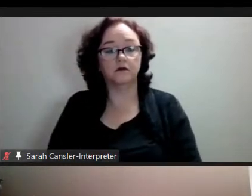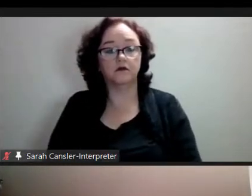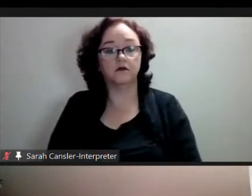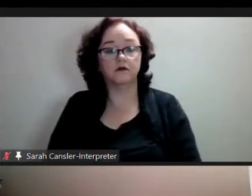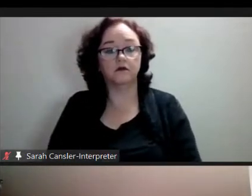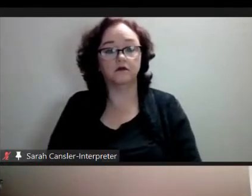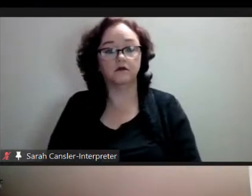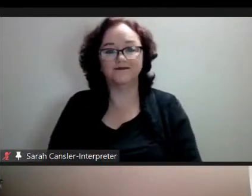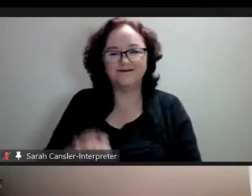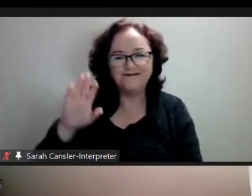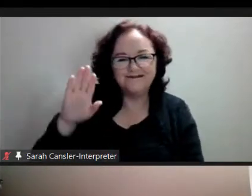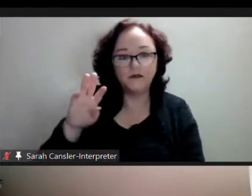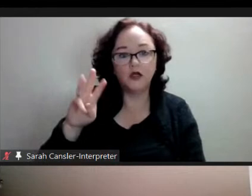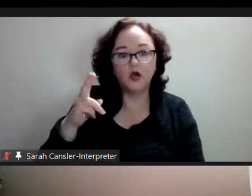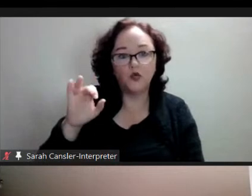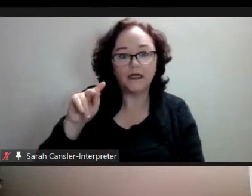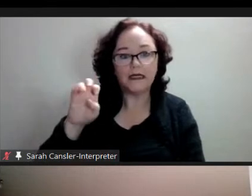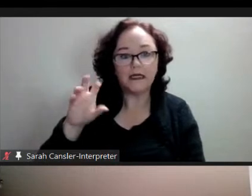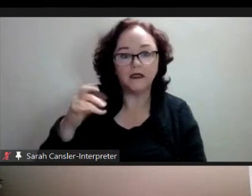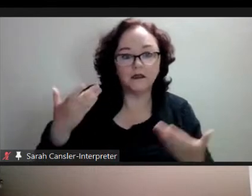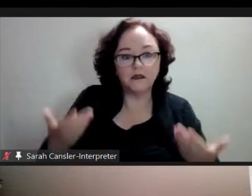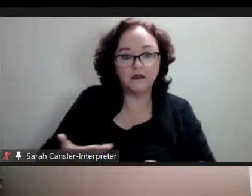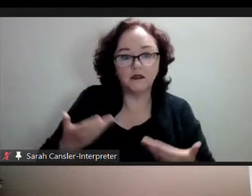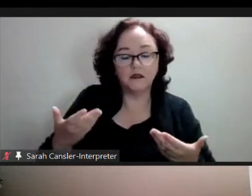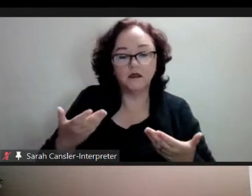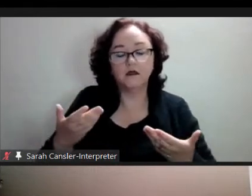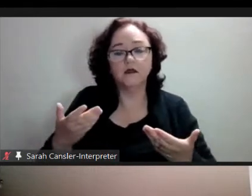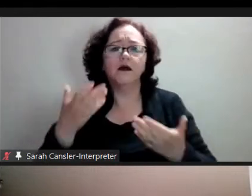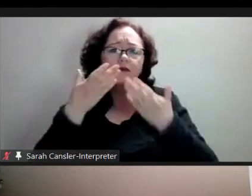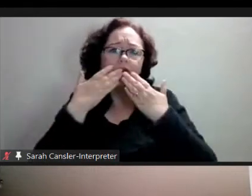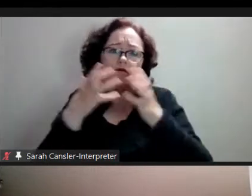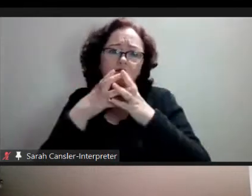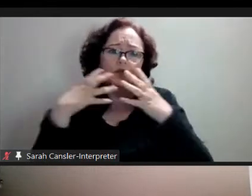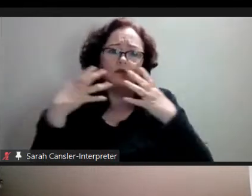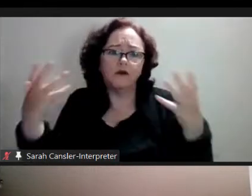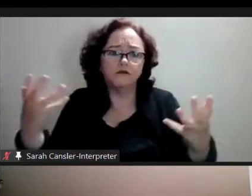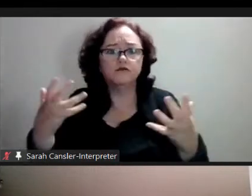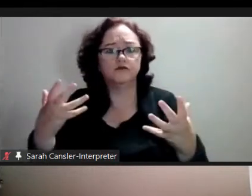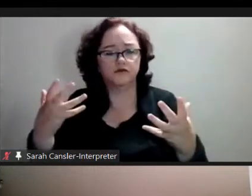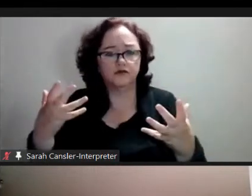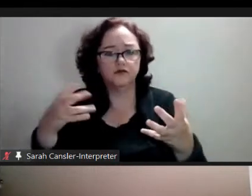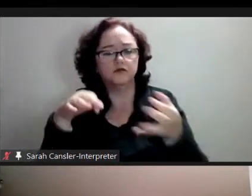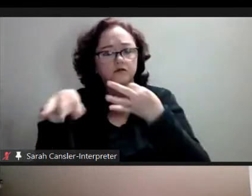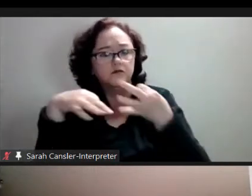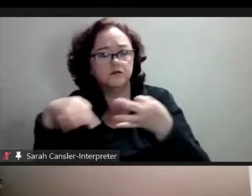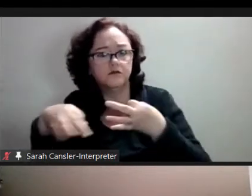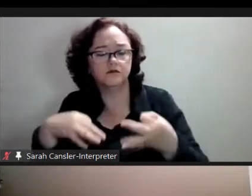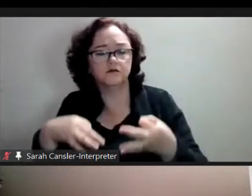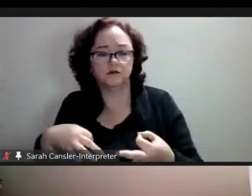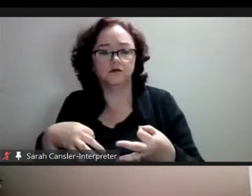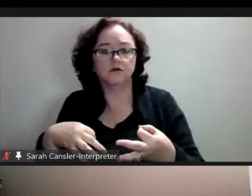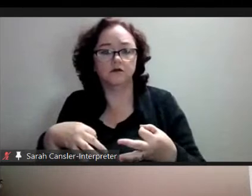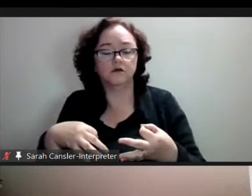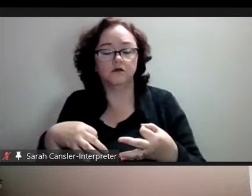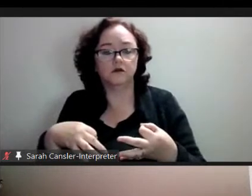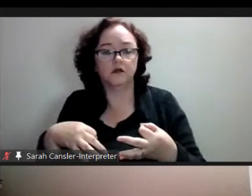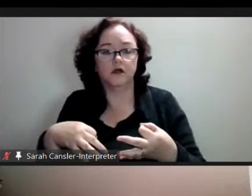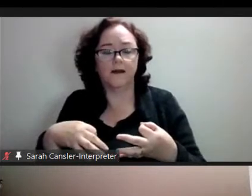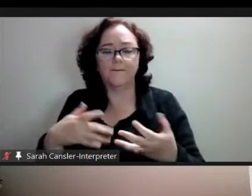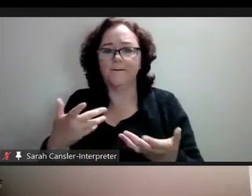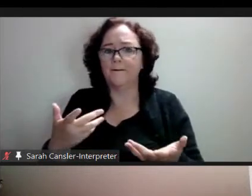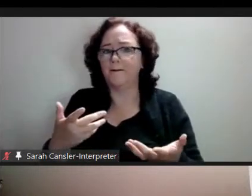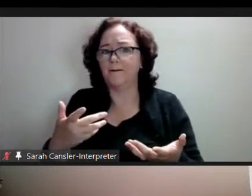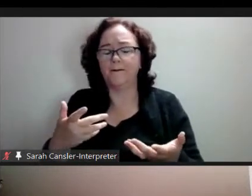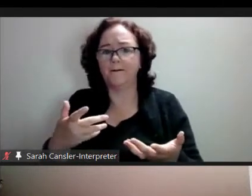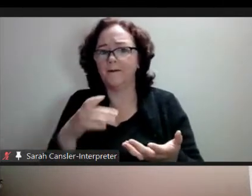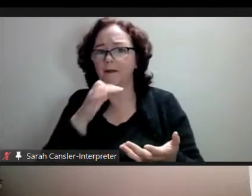This is Whitney Hill. Thank you so much for sharing with us. And I'm not sure if this question might